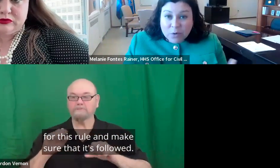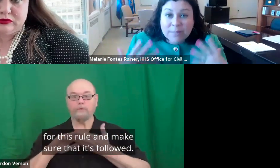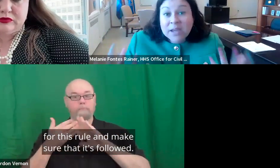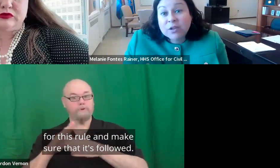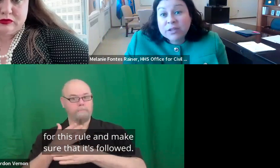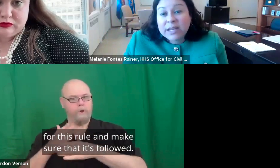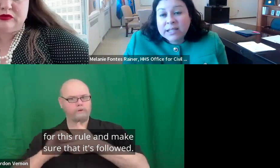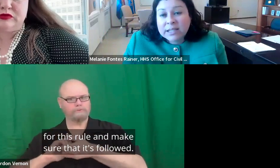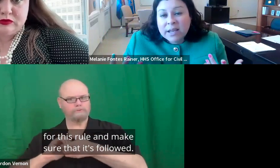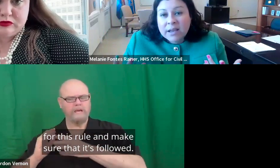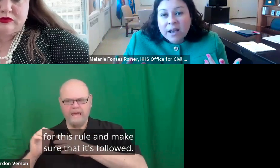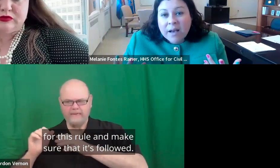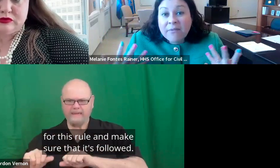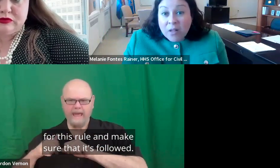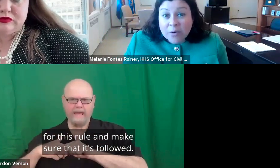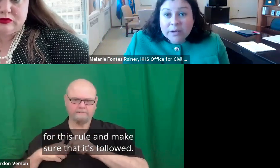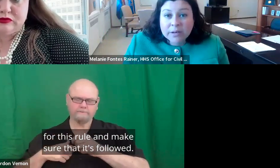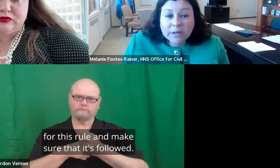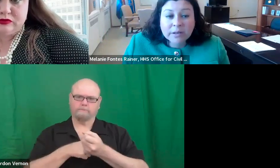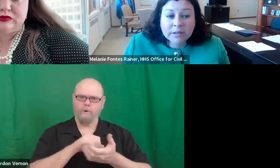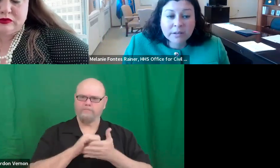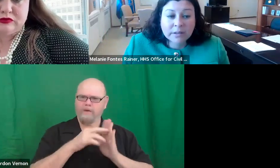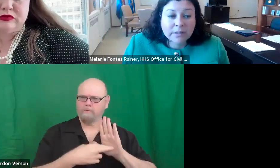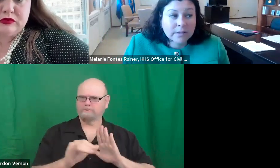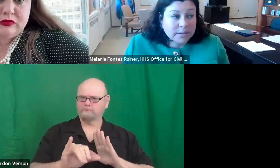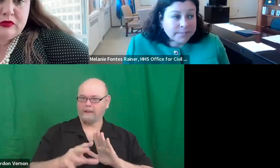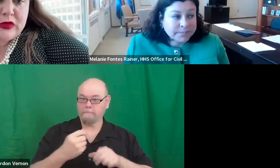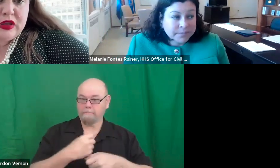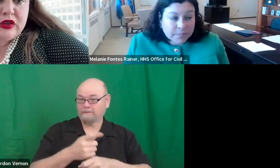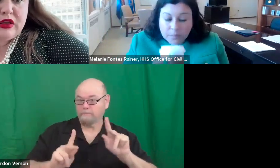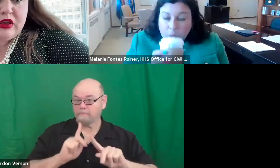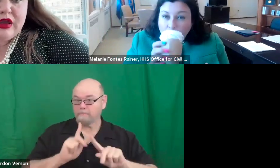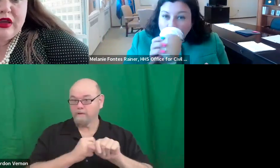for this rule and make sure that it's followed.